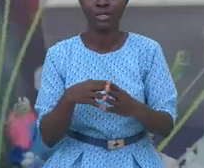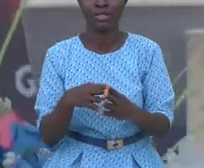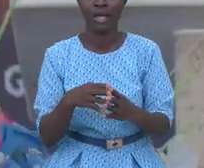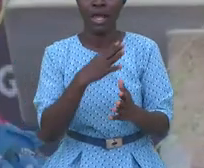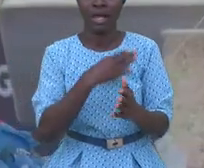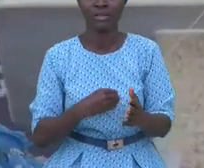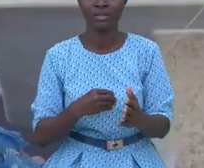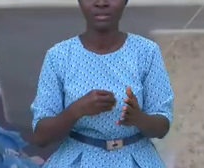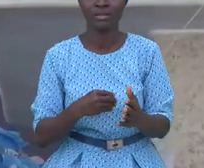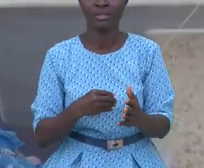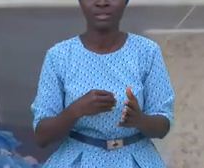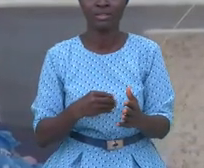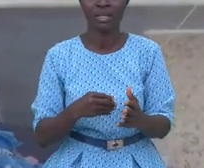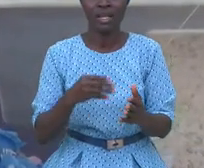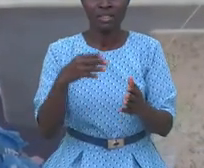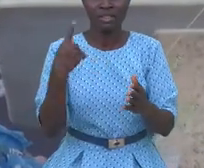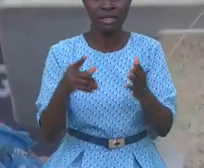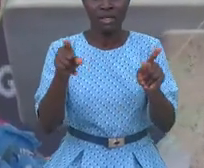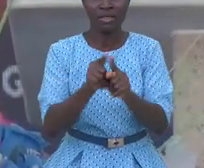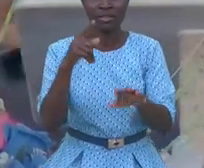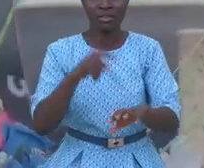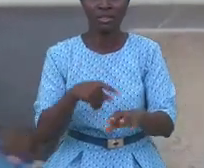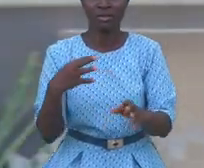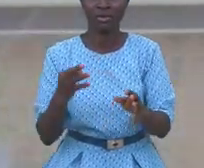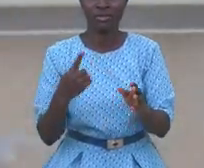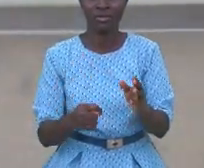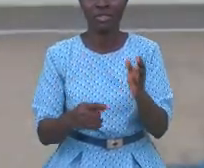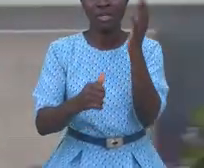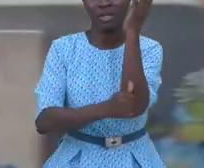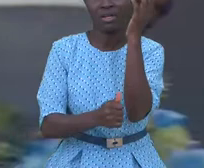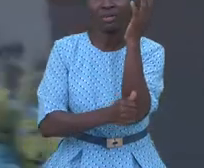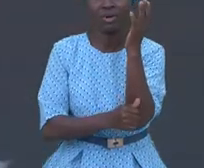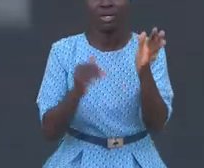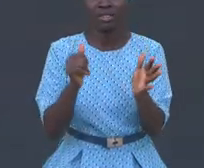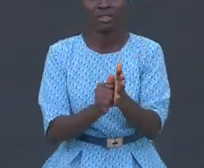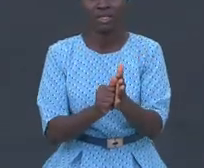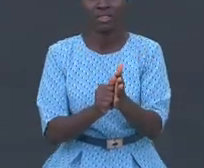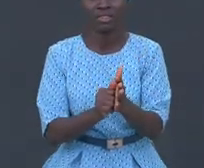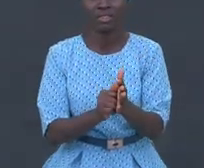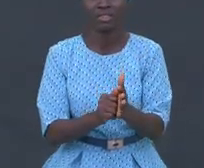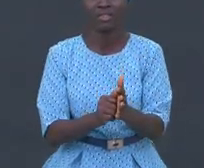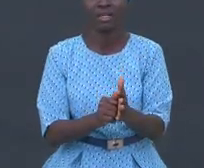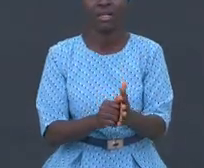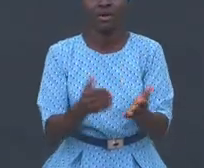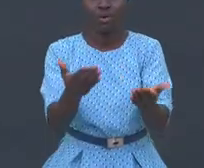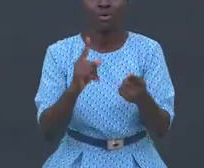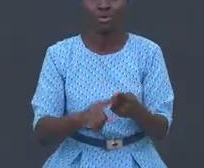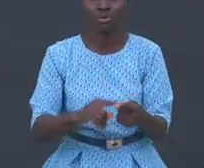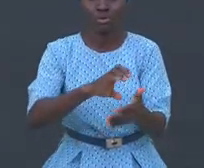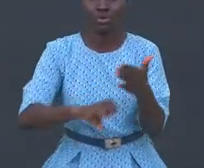the sacrifice away from the altar of the Almighty God. And Abraham drove them